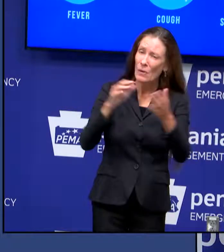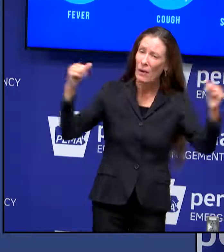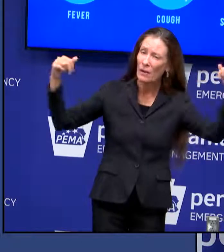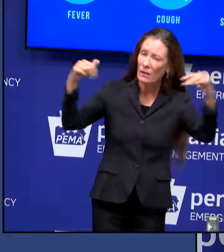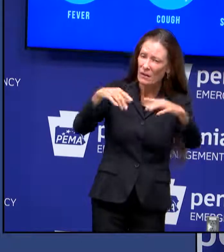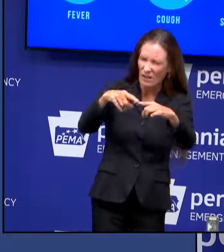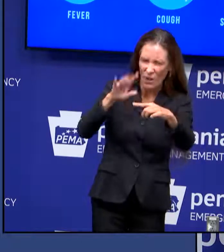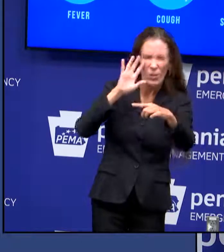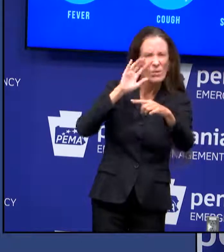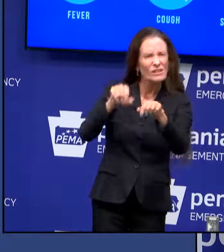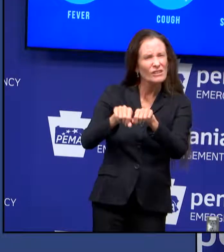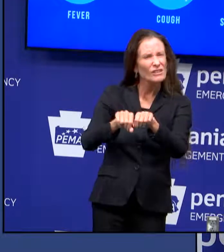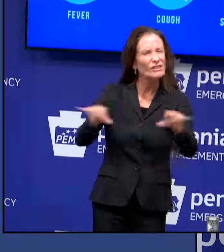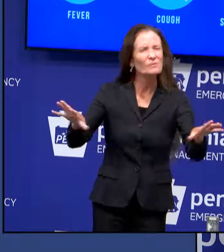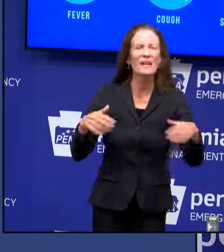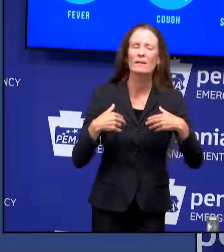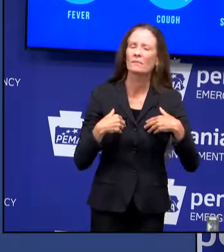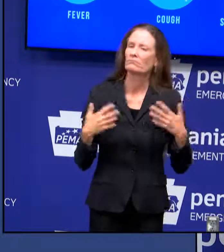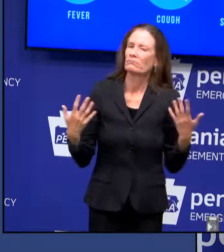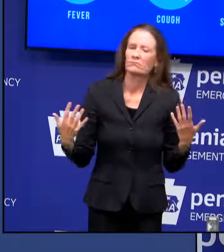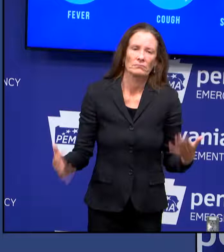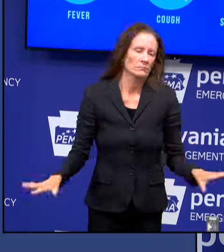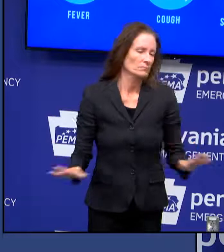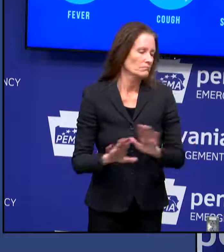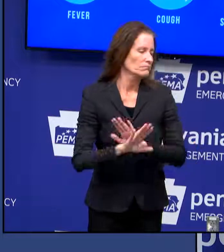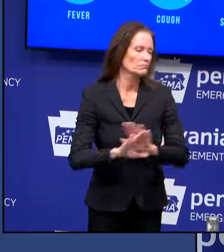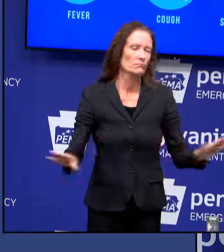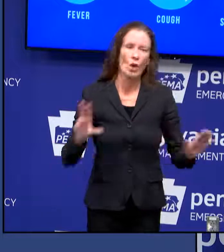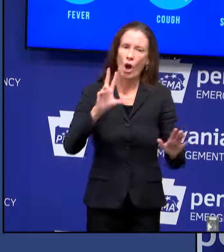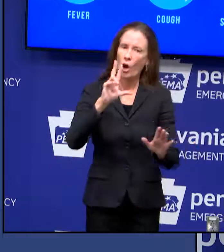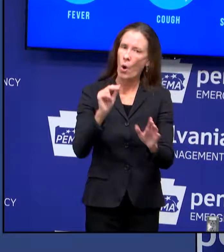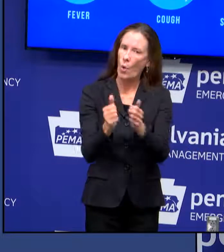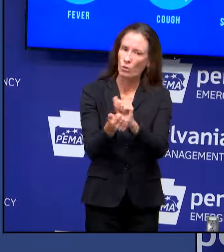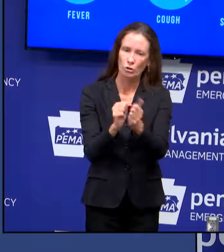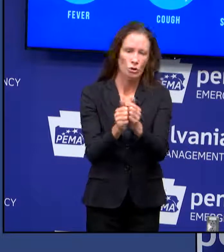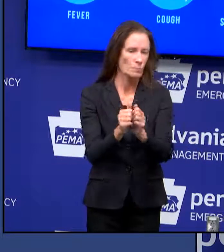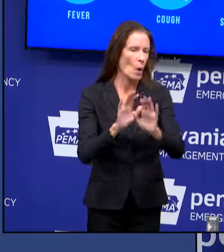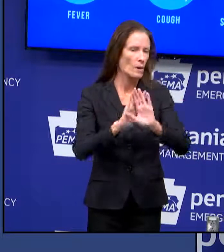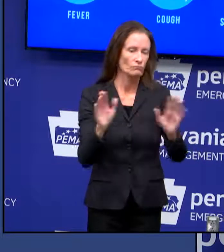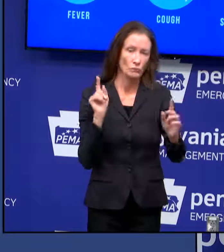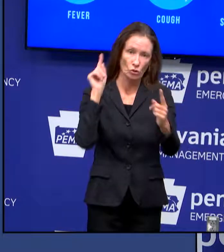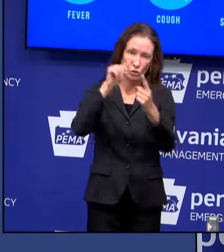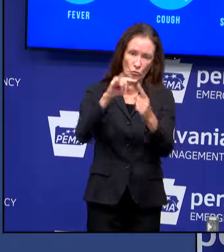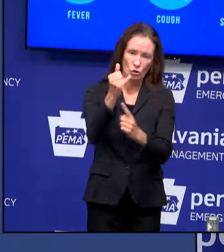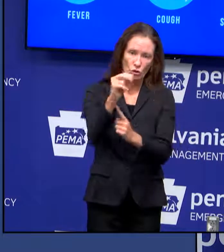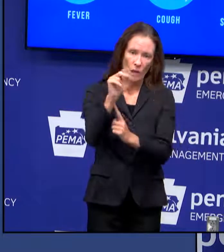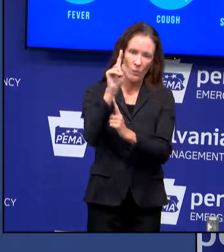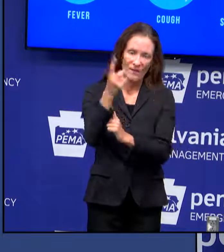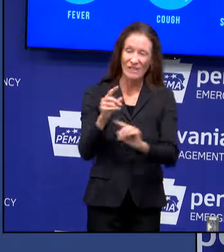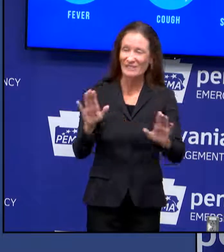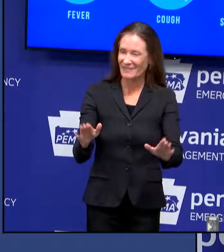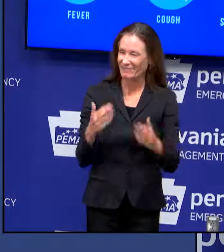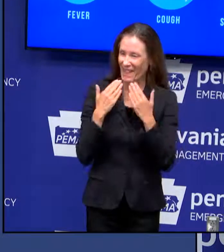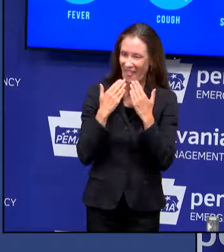that we don't do any sports until January 1st. Thank you, everyone. Thanks a lot.